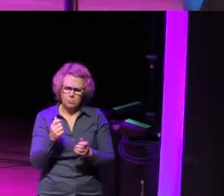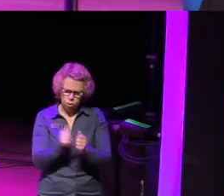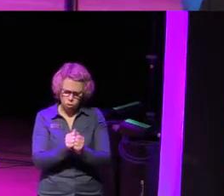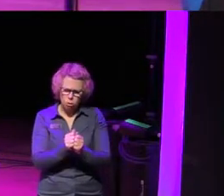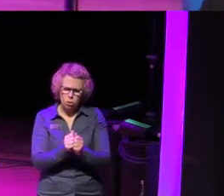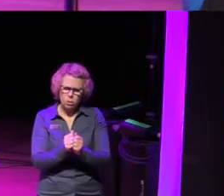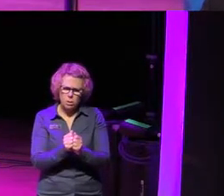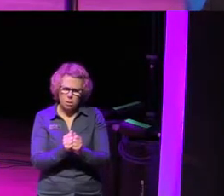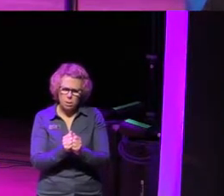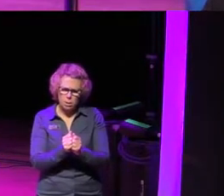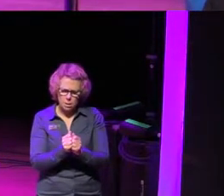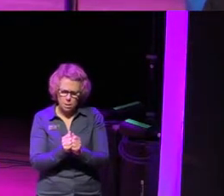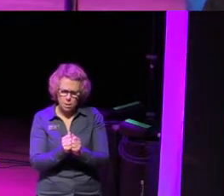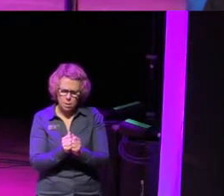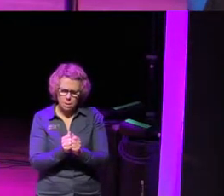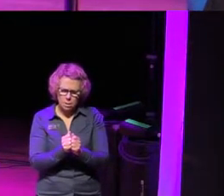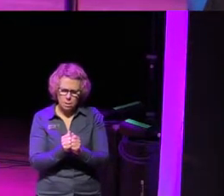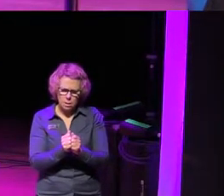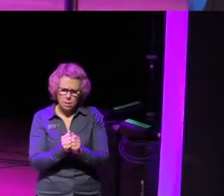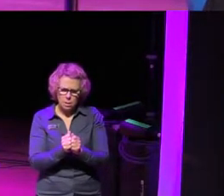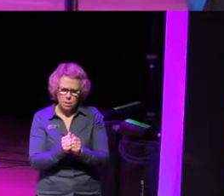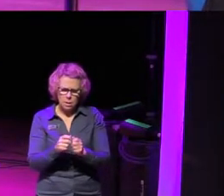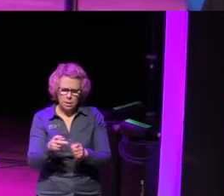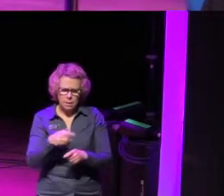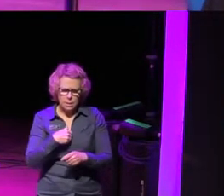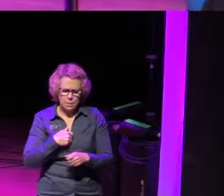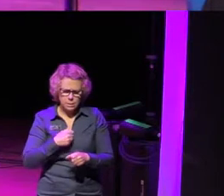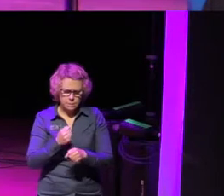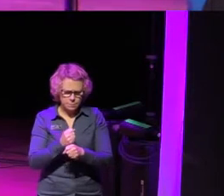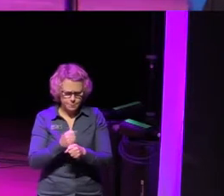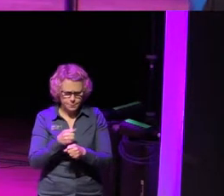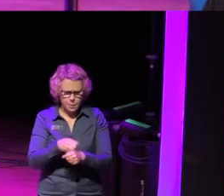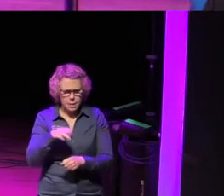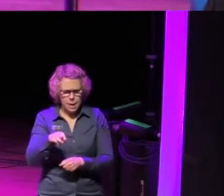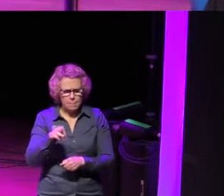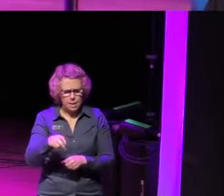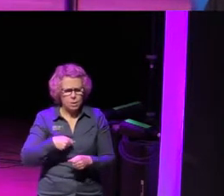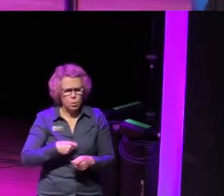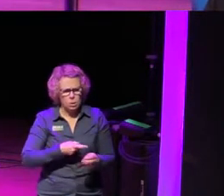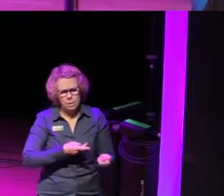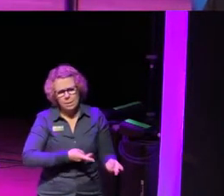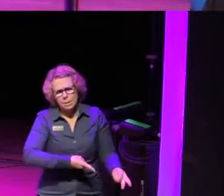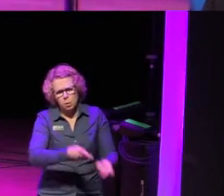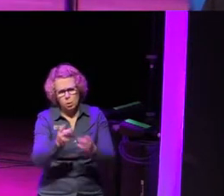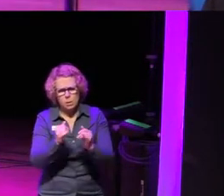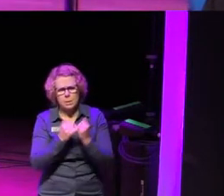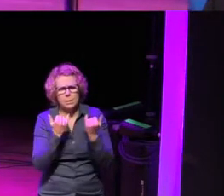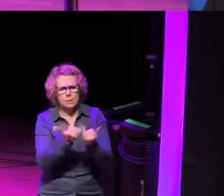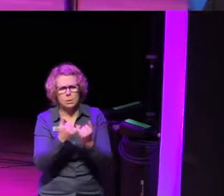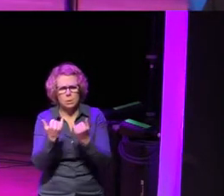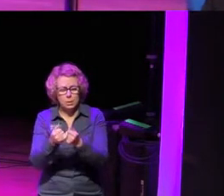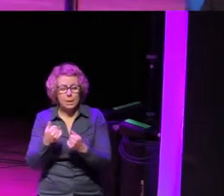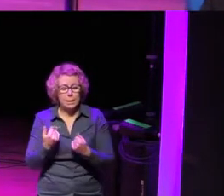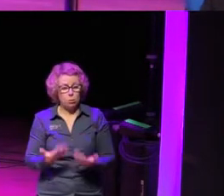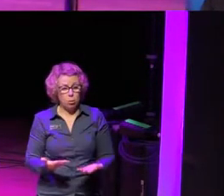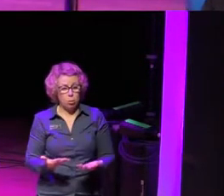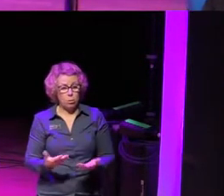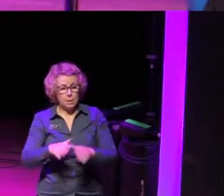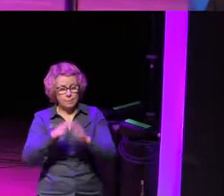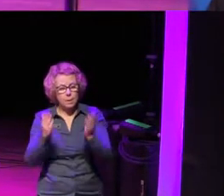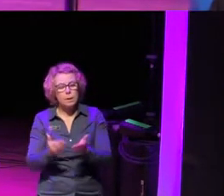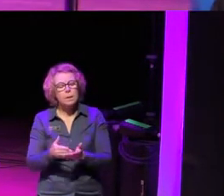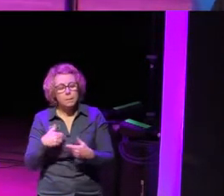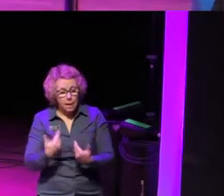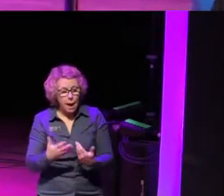important feature eroding human rights and democratic institutions today in the world, then it would be